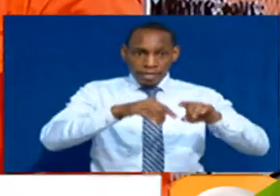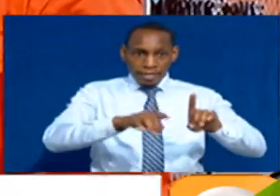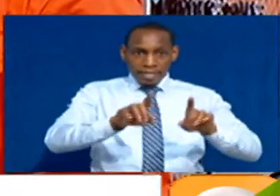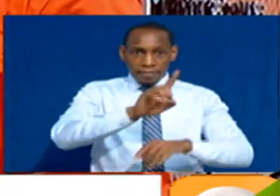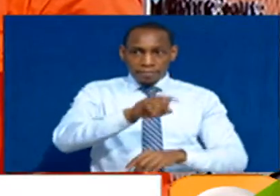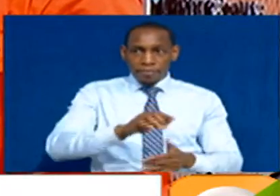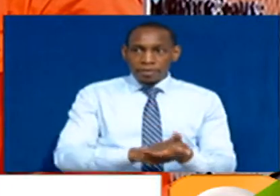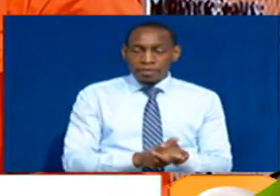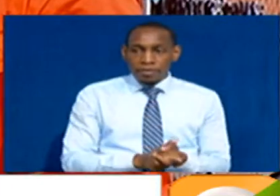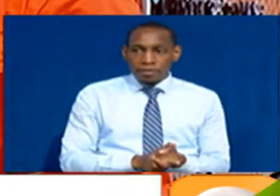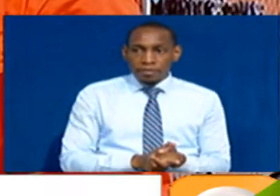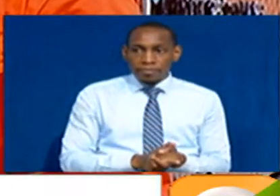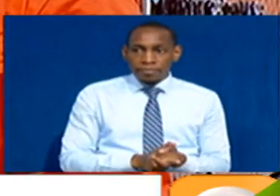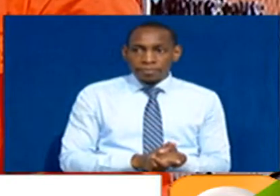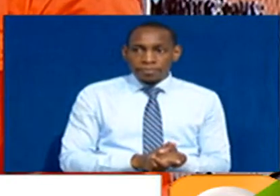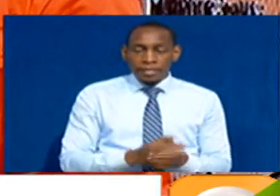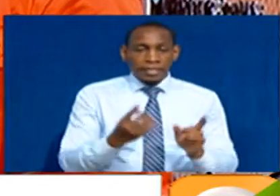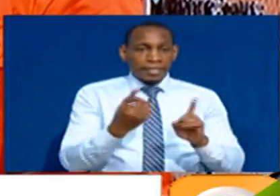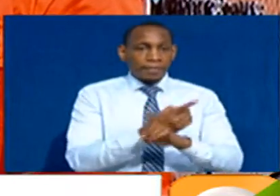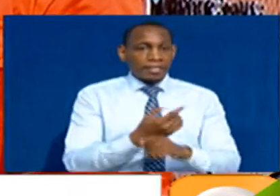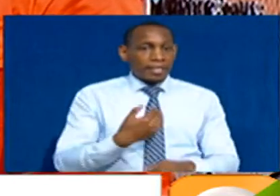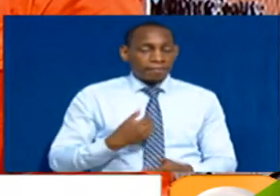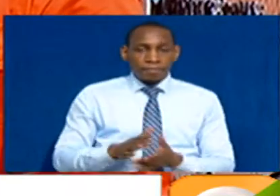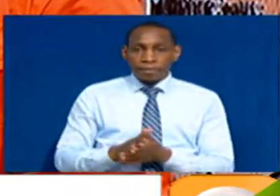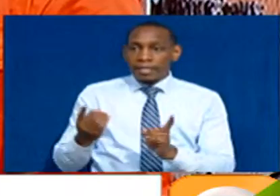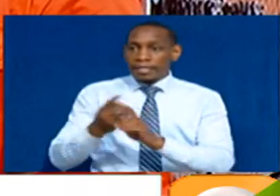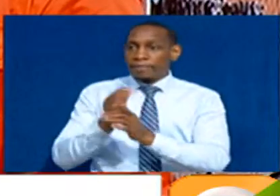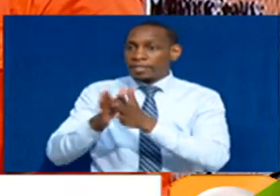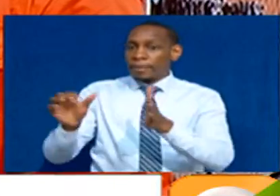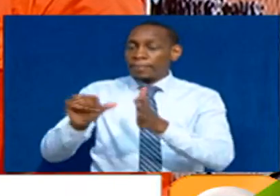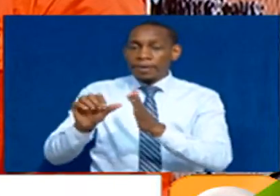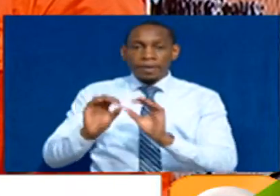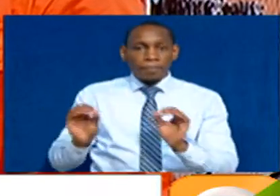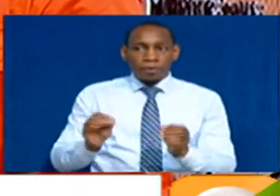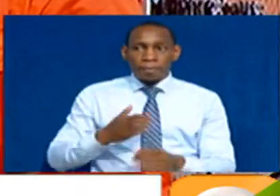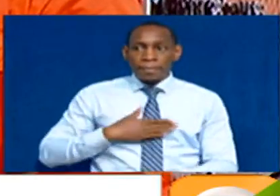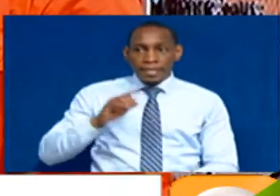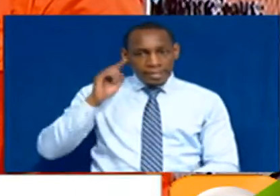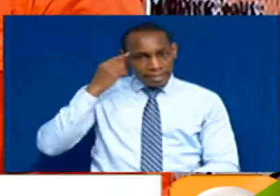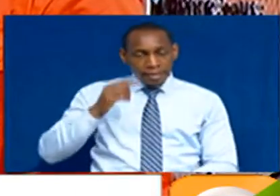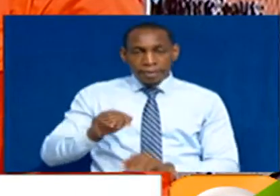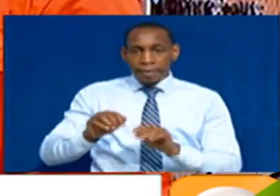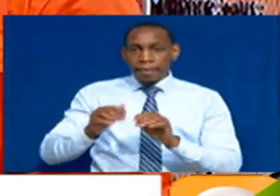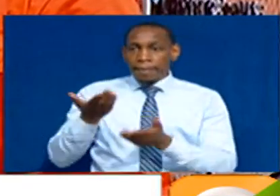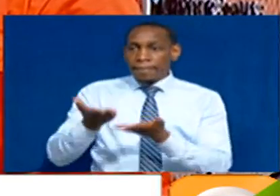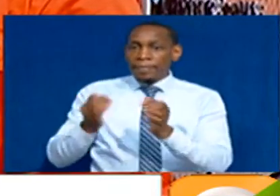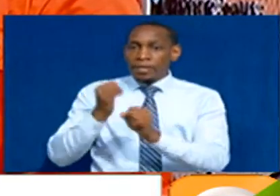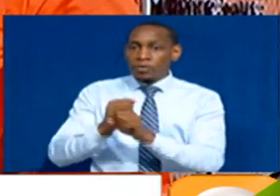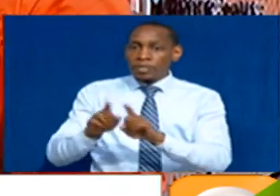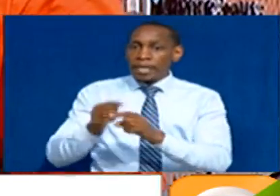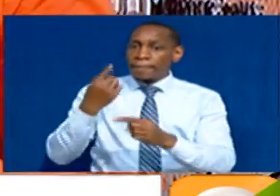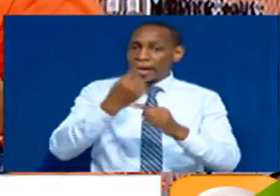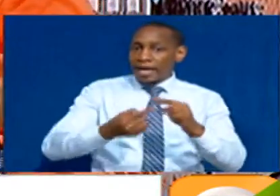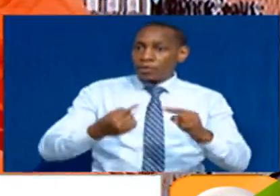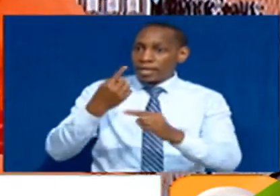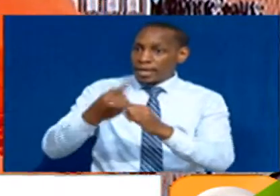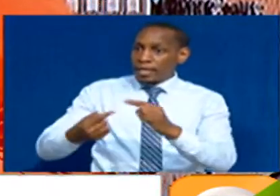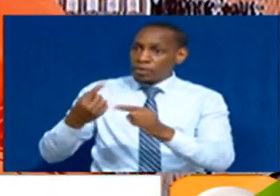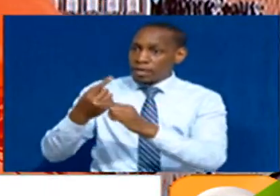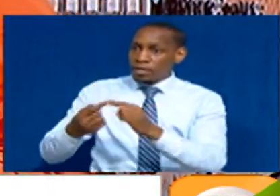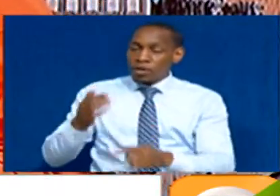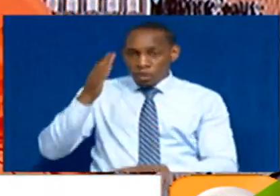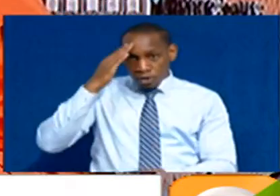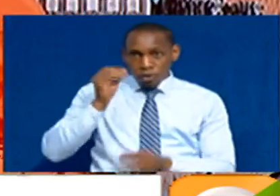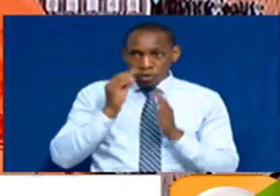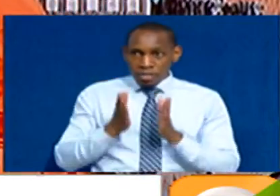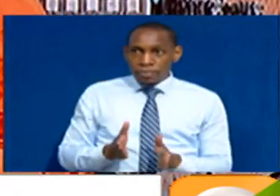yourself? How much difference do you think that would make? A big difference, and I have no problem. And I think in Parliament we do that. Every year, I know